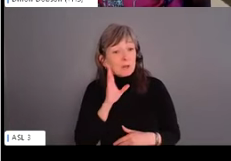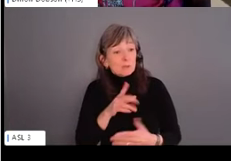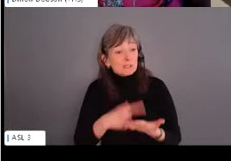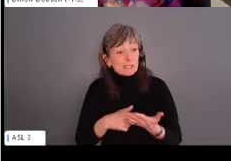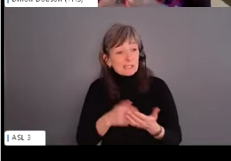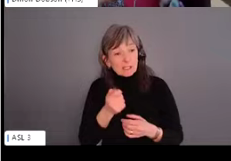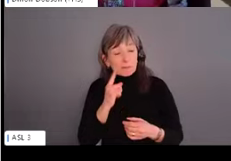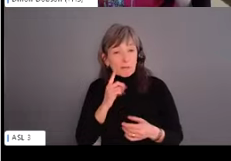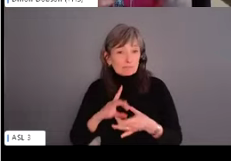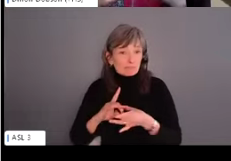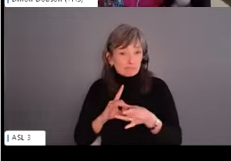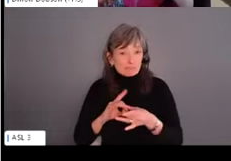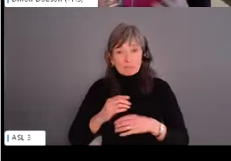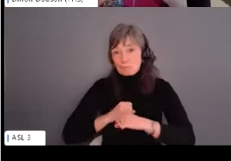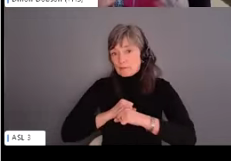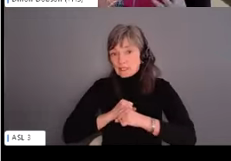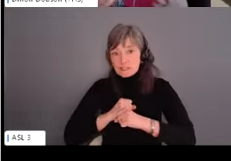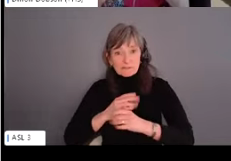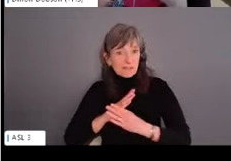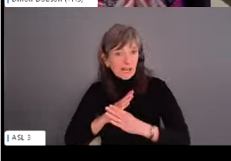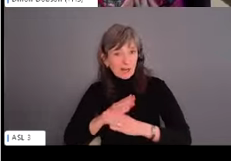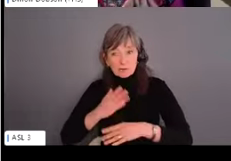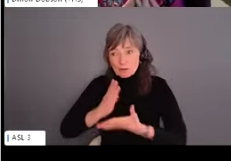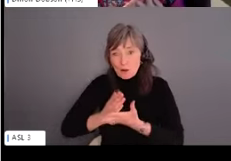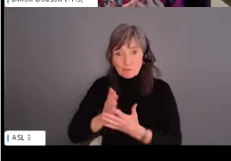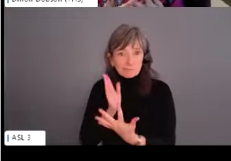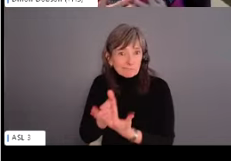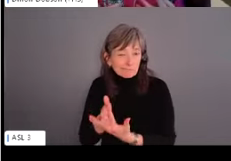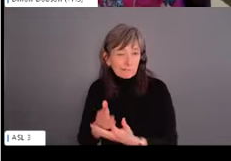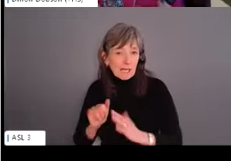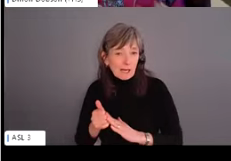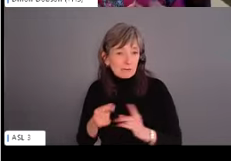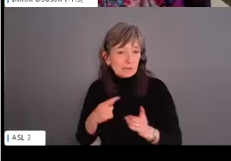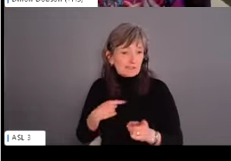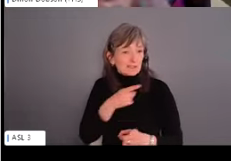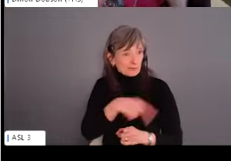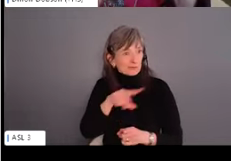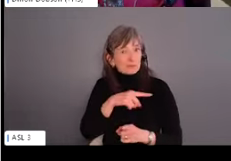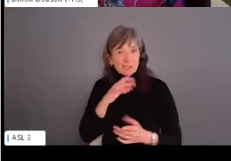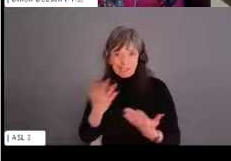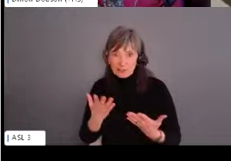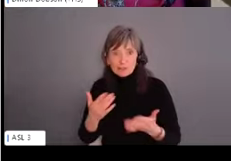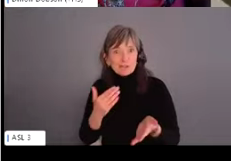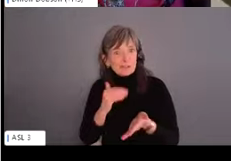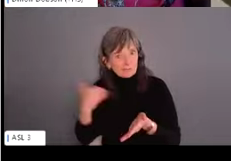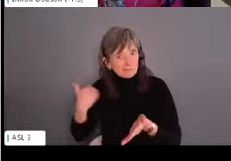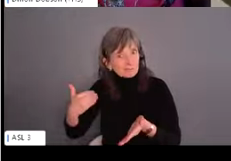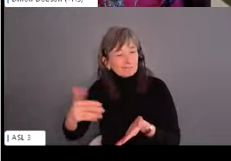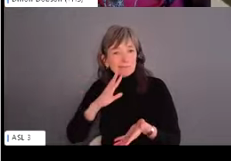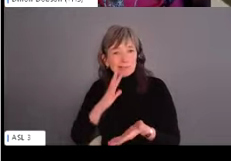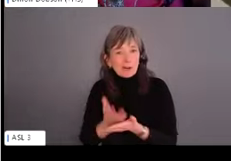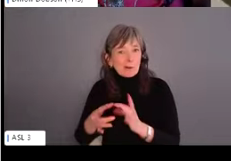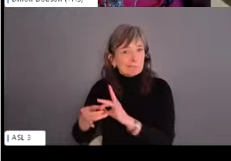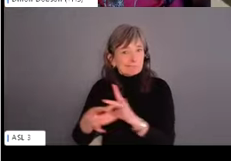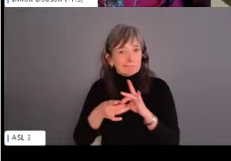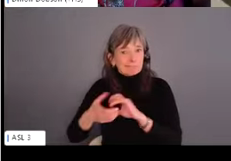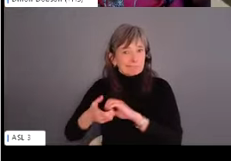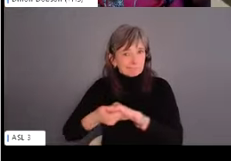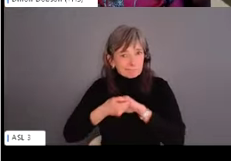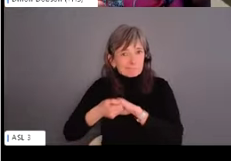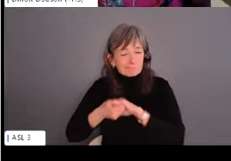know today, I'm hearing over and over about the critical nature of collaboration, and we know that violence doesn't happen in silos.